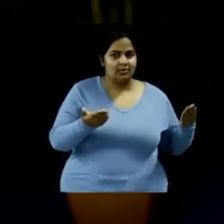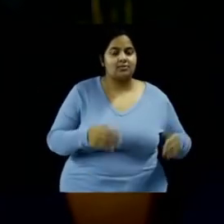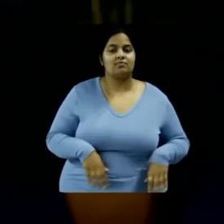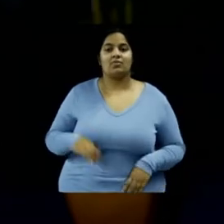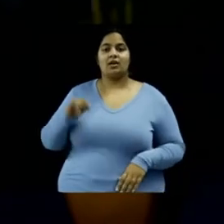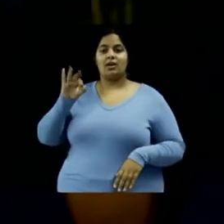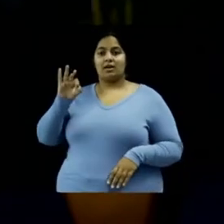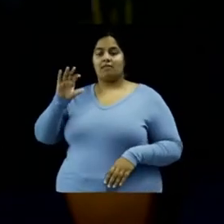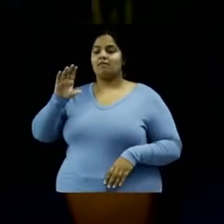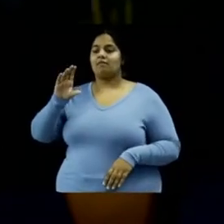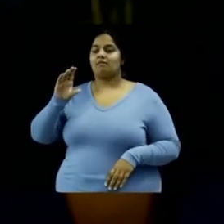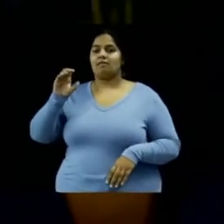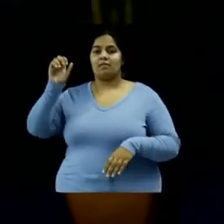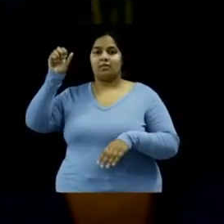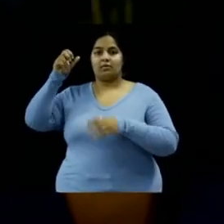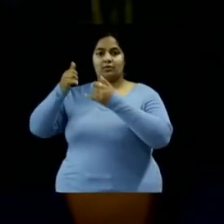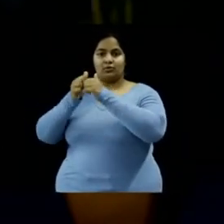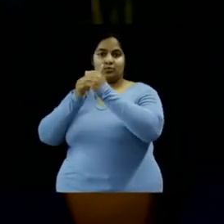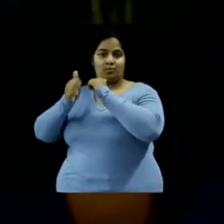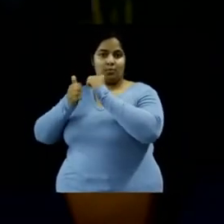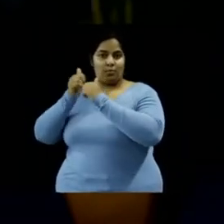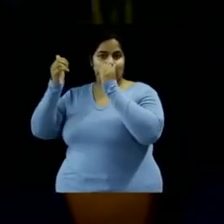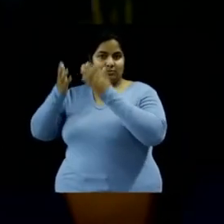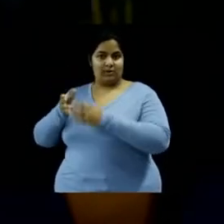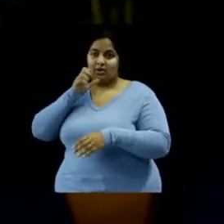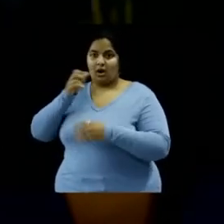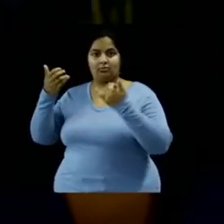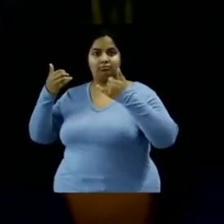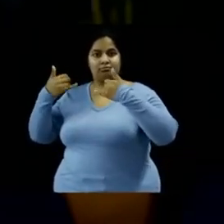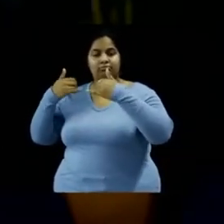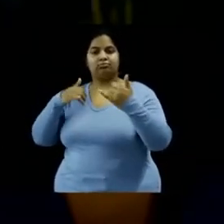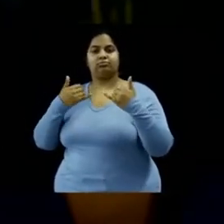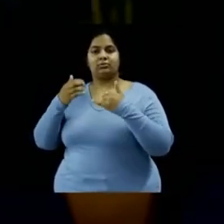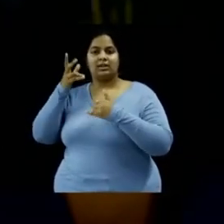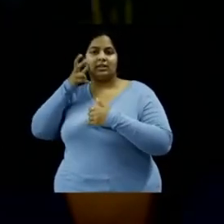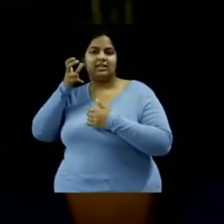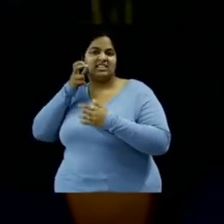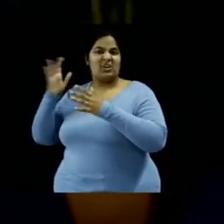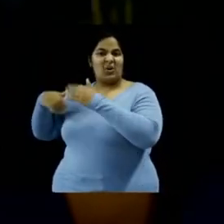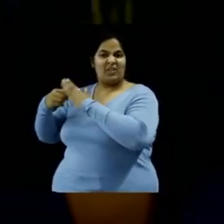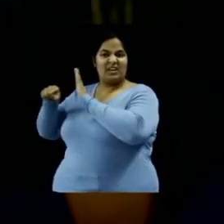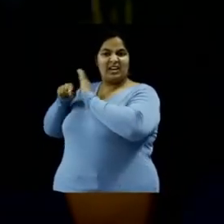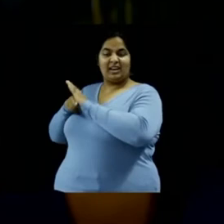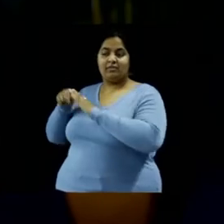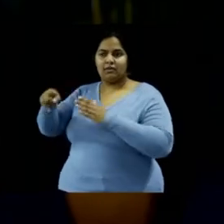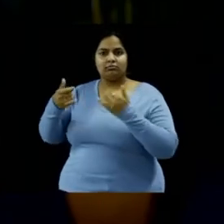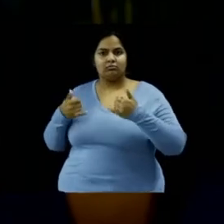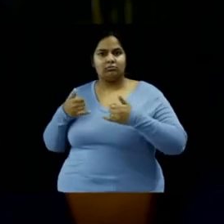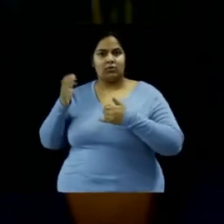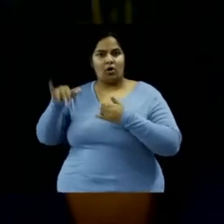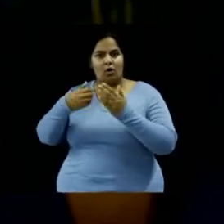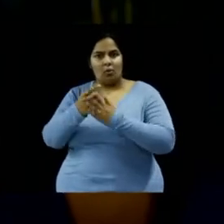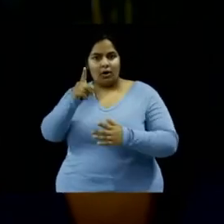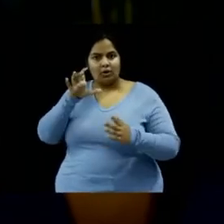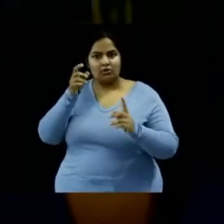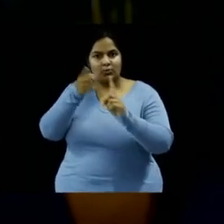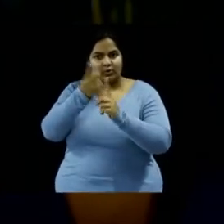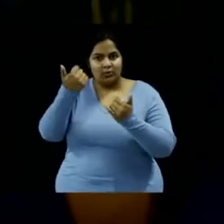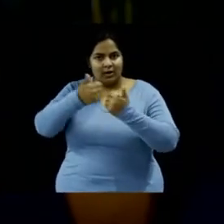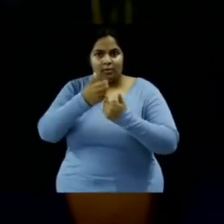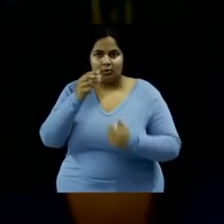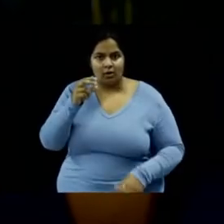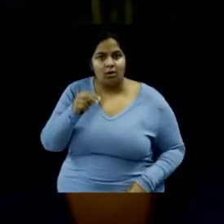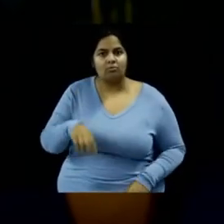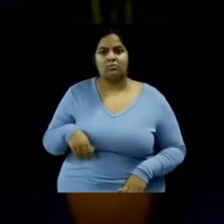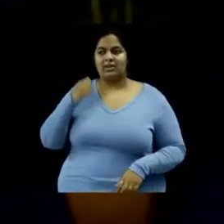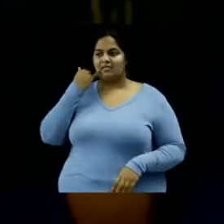he wouldn't have scored 100 points in one game. If Judge Roy Hoffines had listened to the naysayers who said, no, you can't build an indoor baseball diamond,